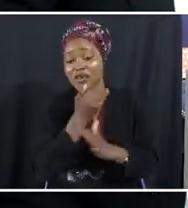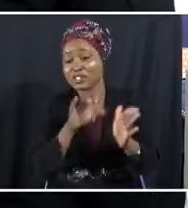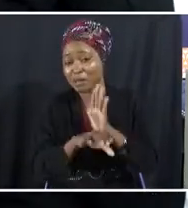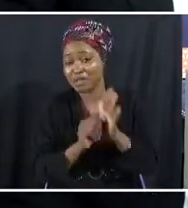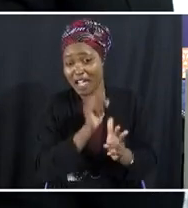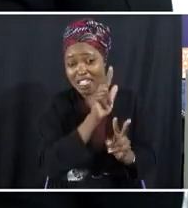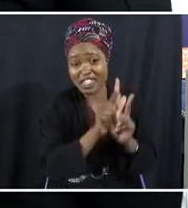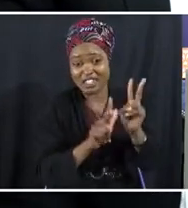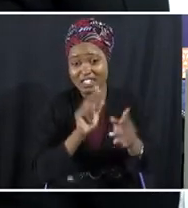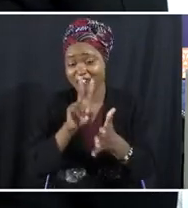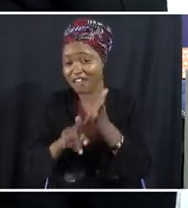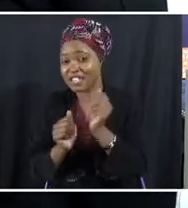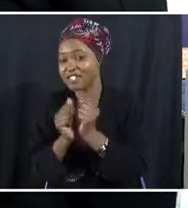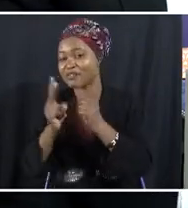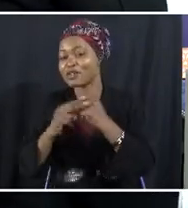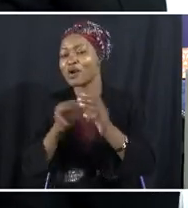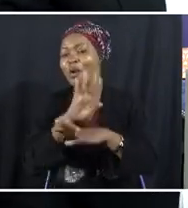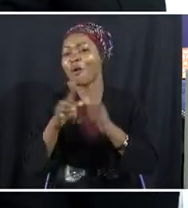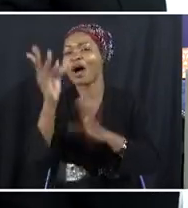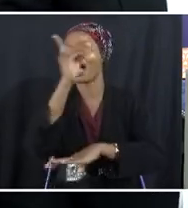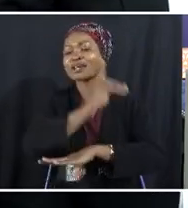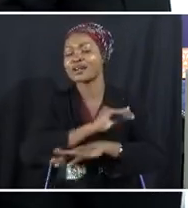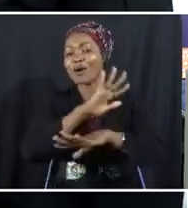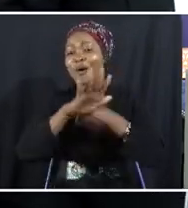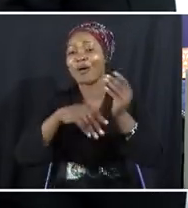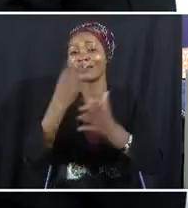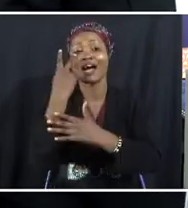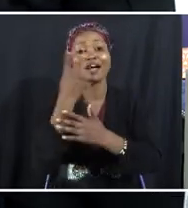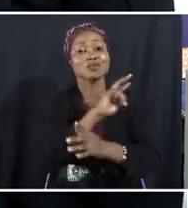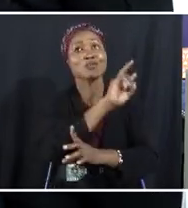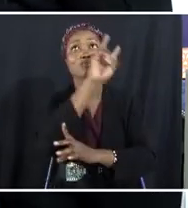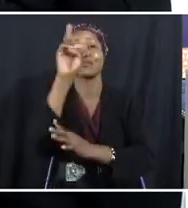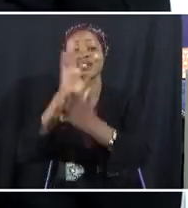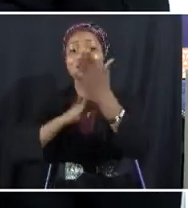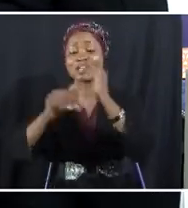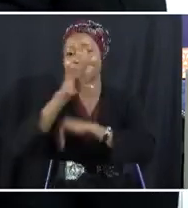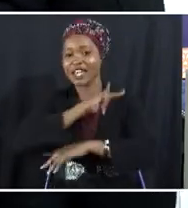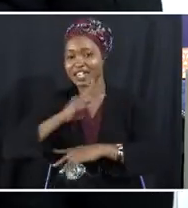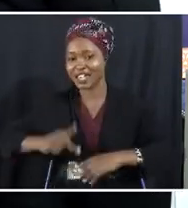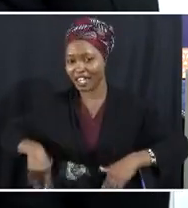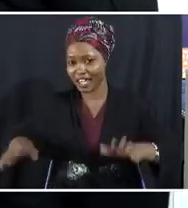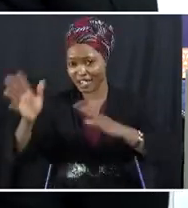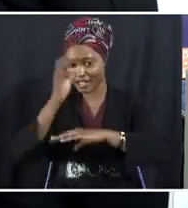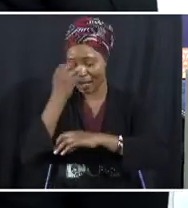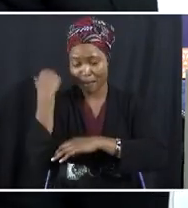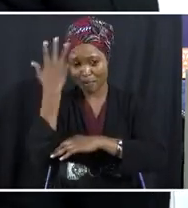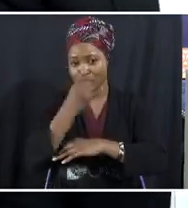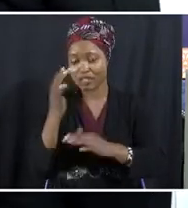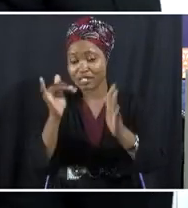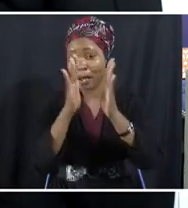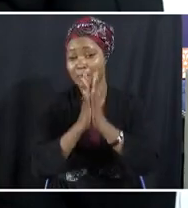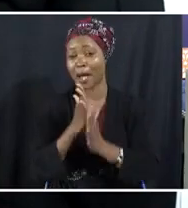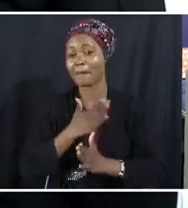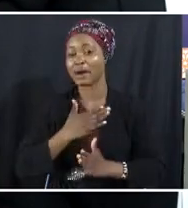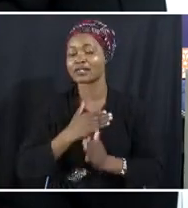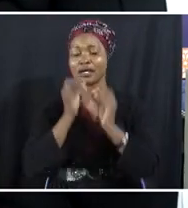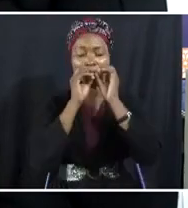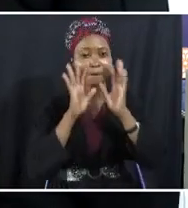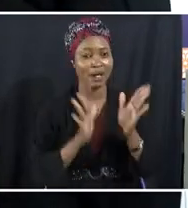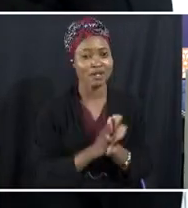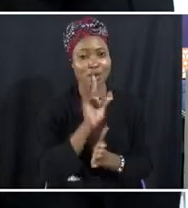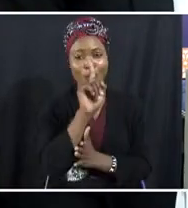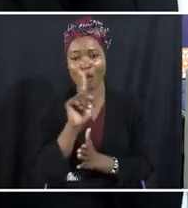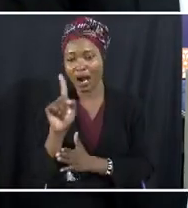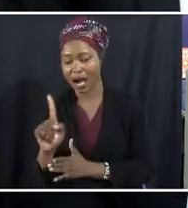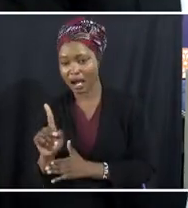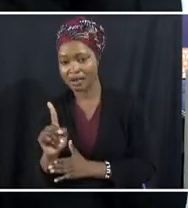that one day every eye shall be able to behold the King in his beauty. Father, it is my prayer that you bless each and every one of us. May